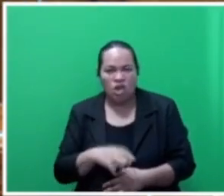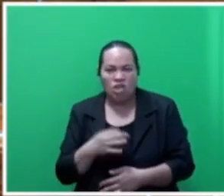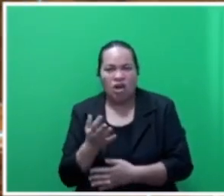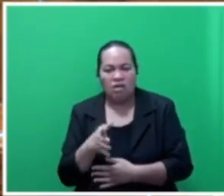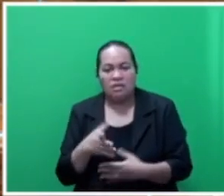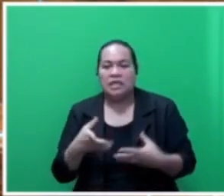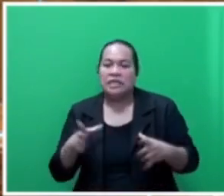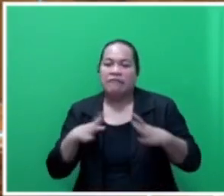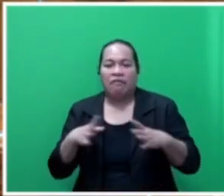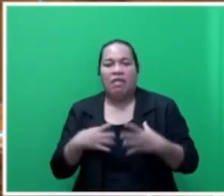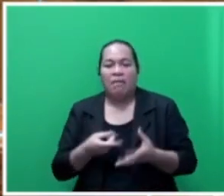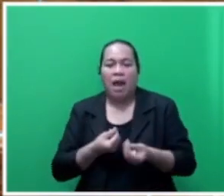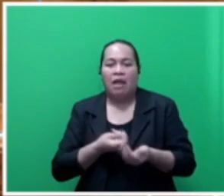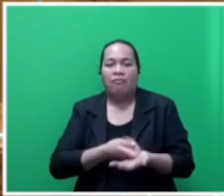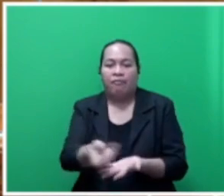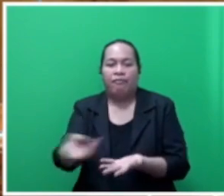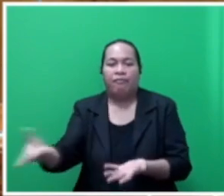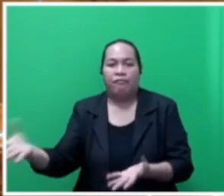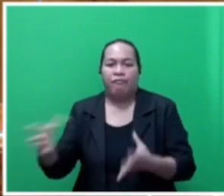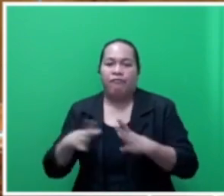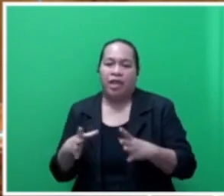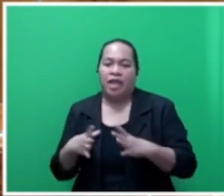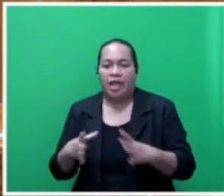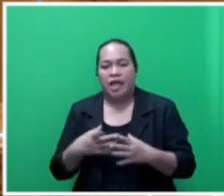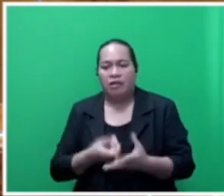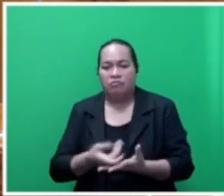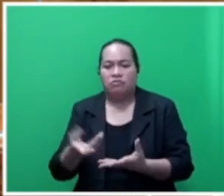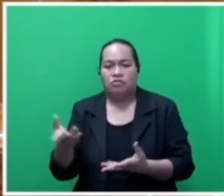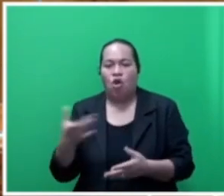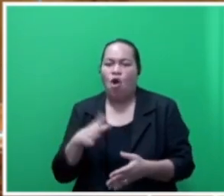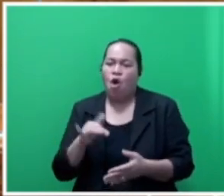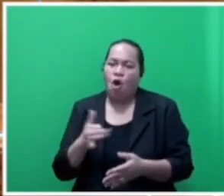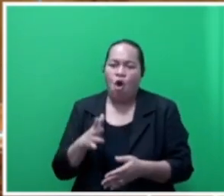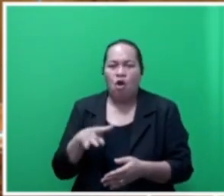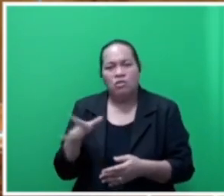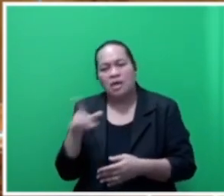freebies in anticipation of the buying of votes.